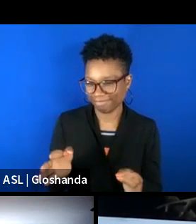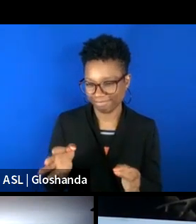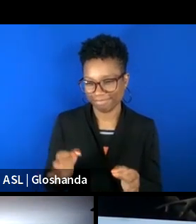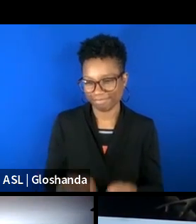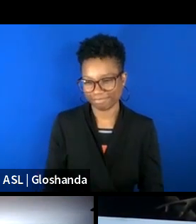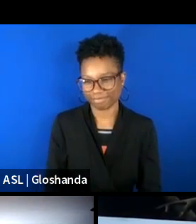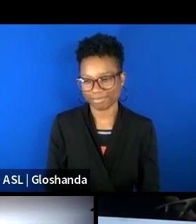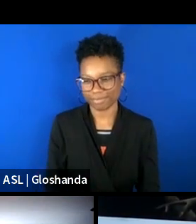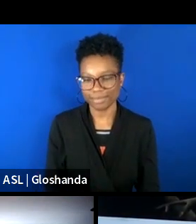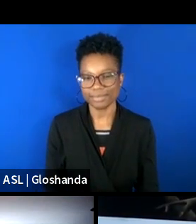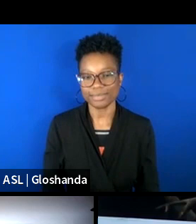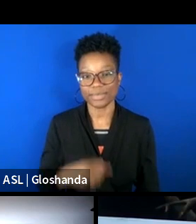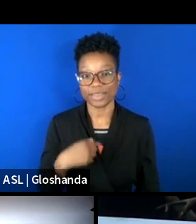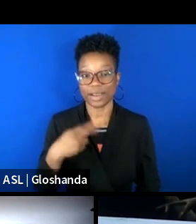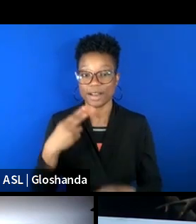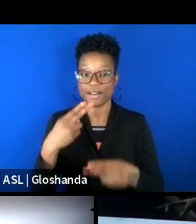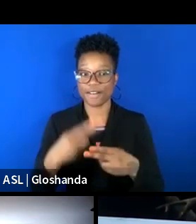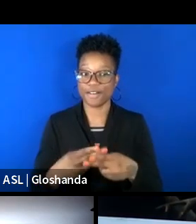I call this activity